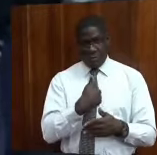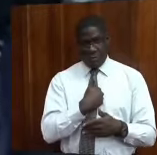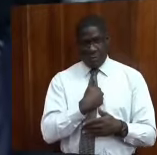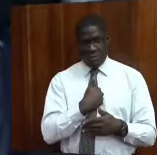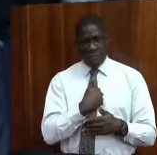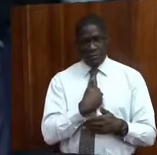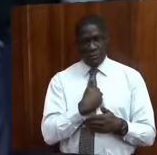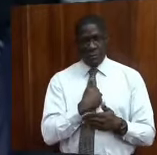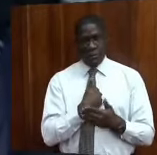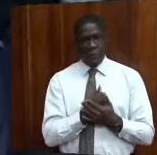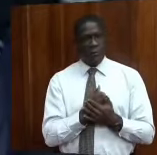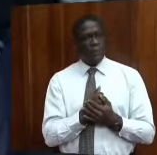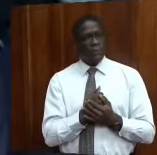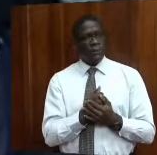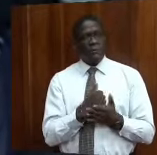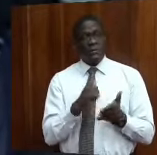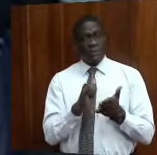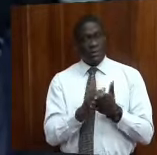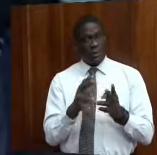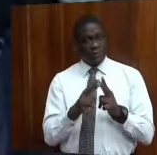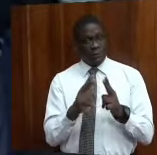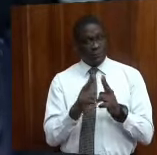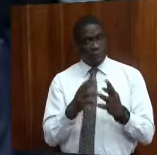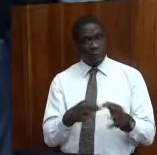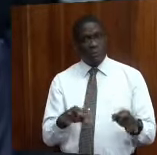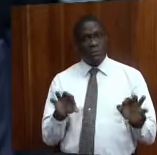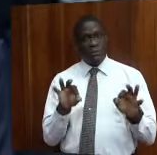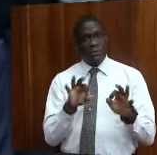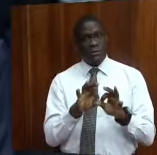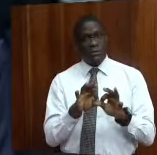risk compromising the need for taxes